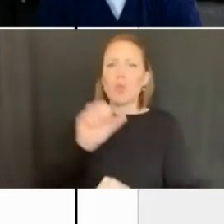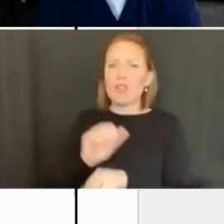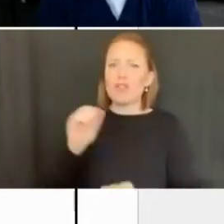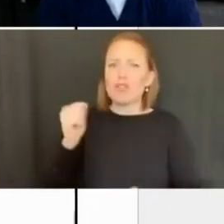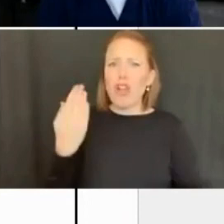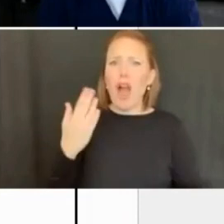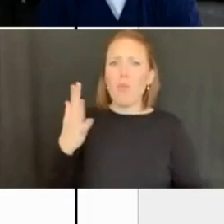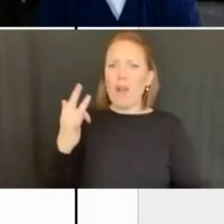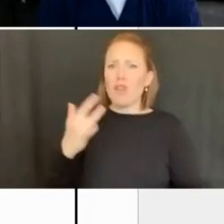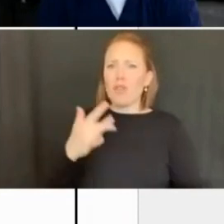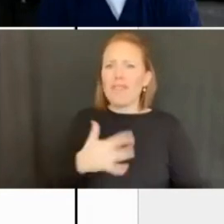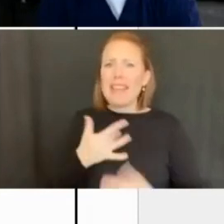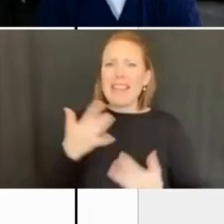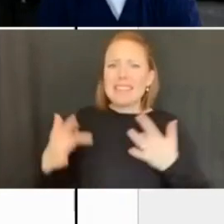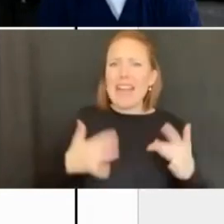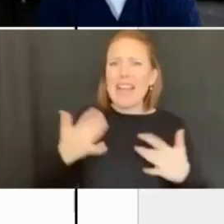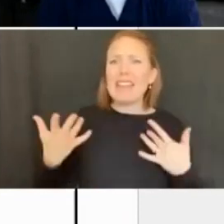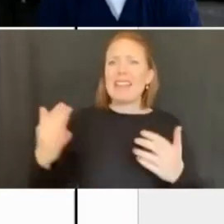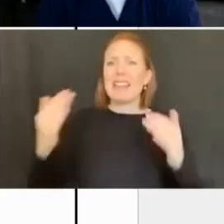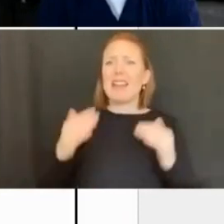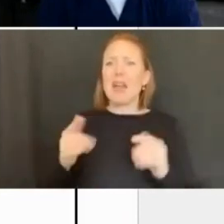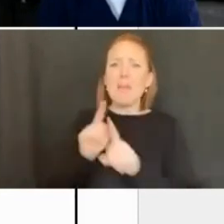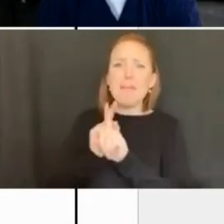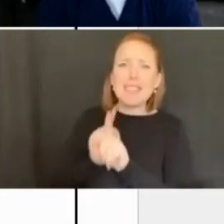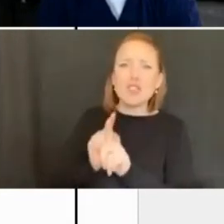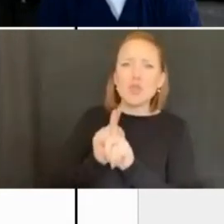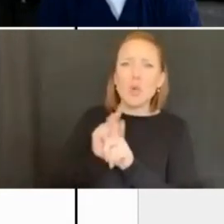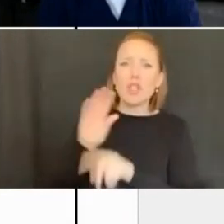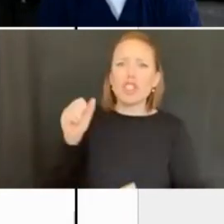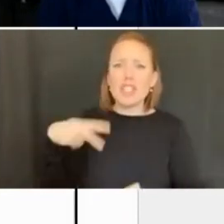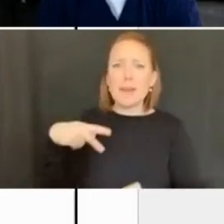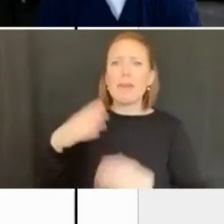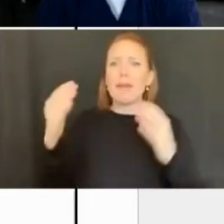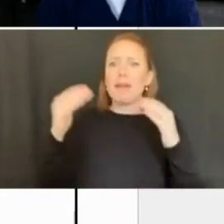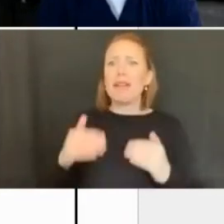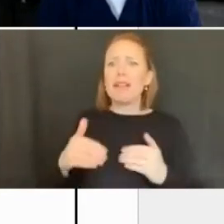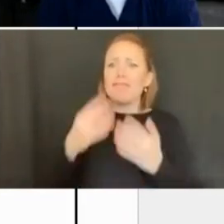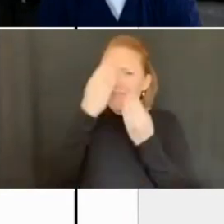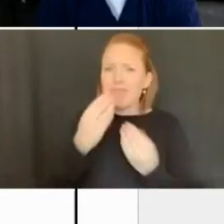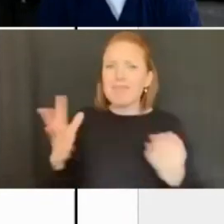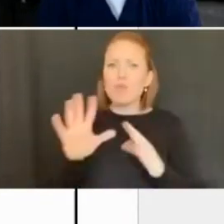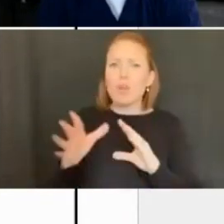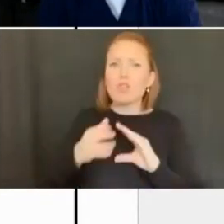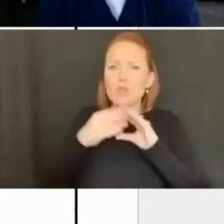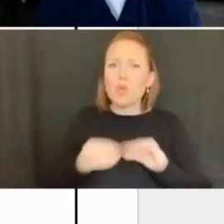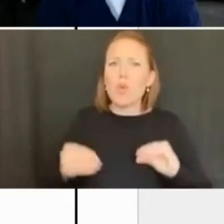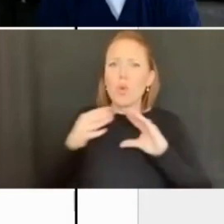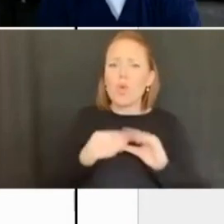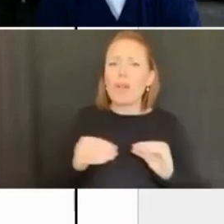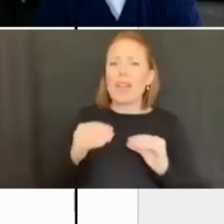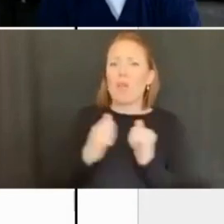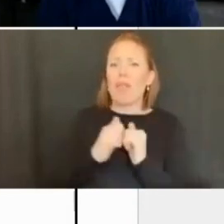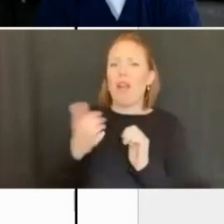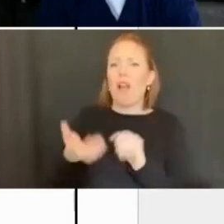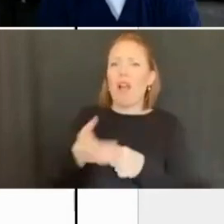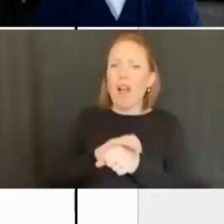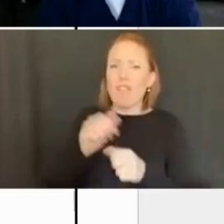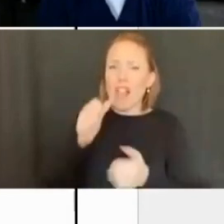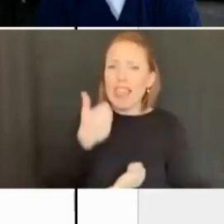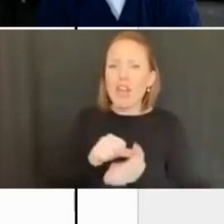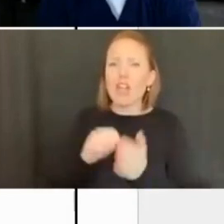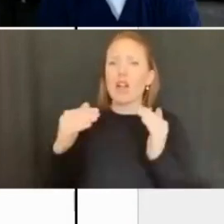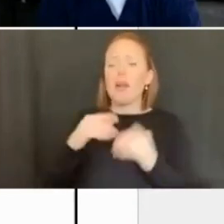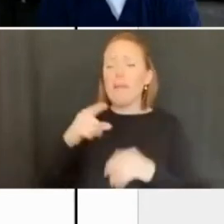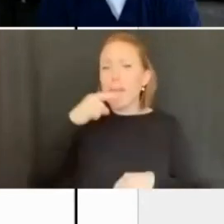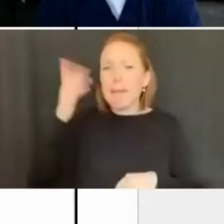do? Mentorship outreach, telling your story of success in cover letters, public speaking,